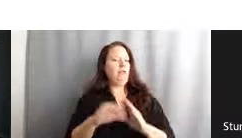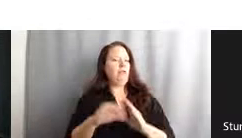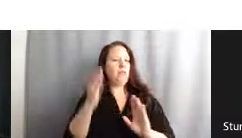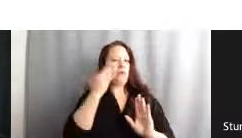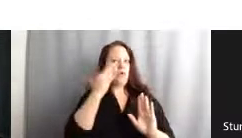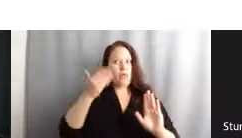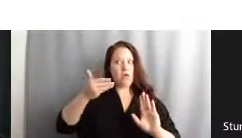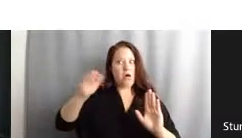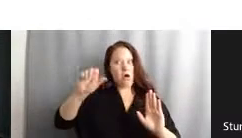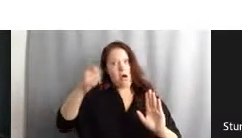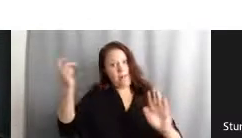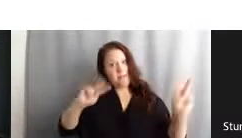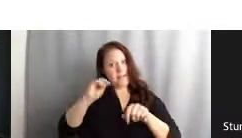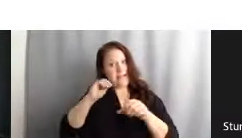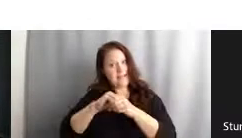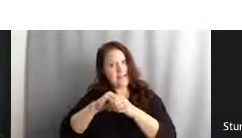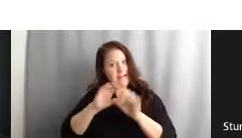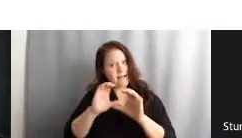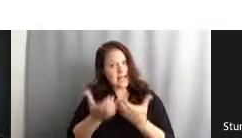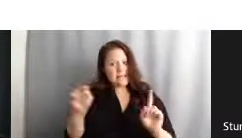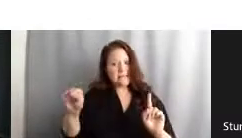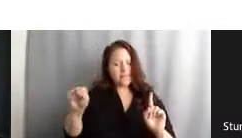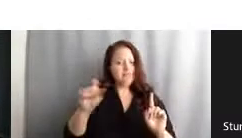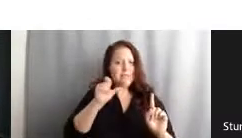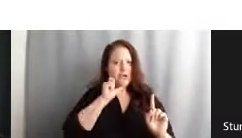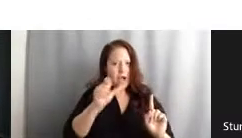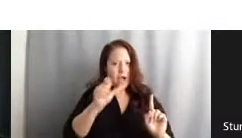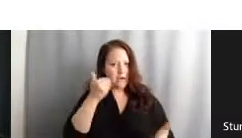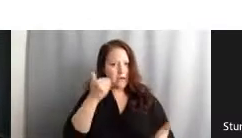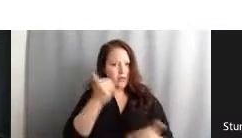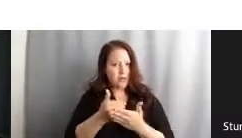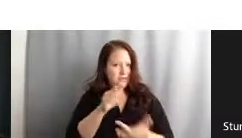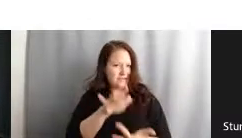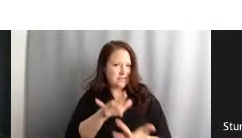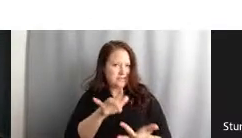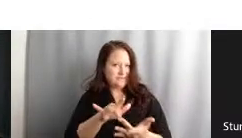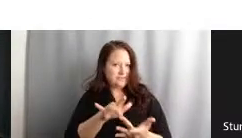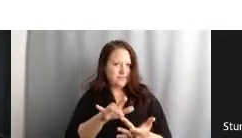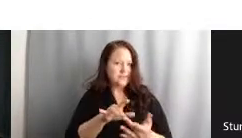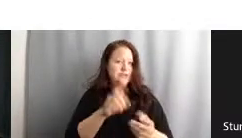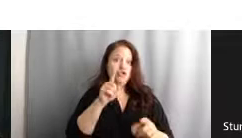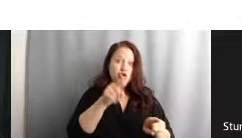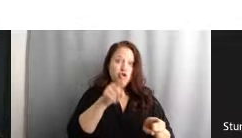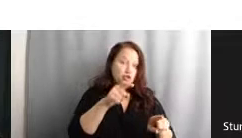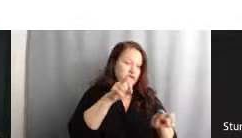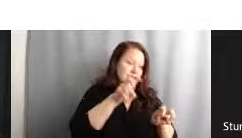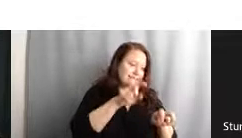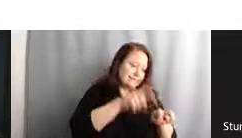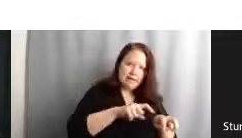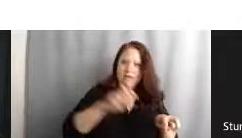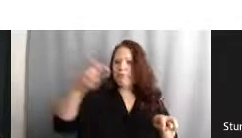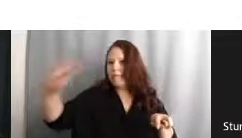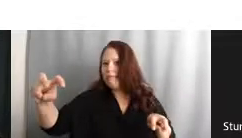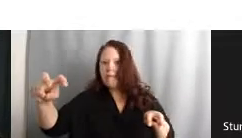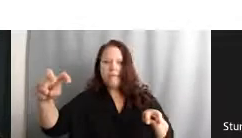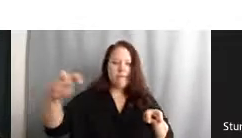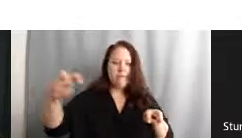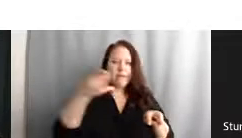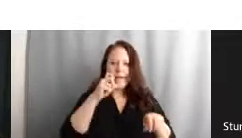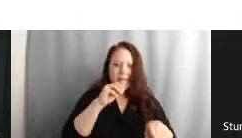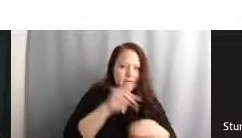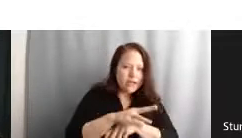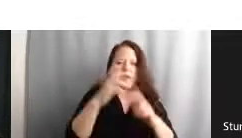rest of the folks in that class, right, are not close contacts or were not impacted in that way. I